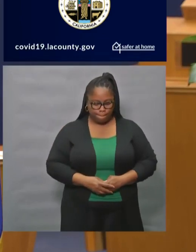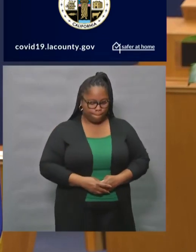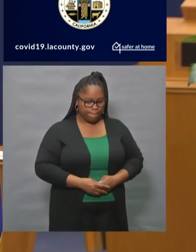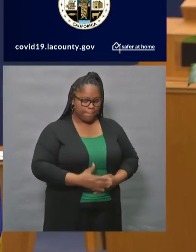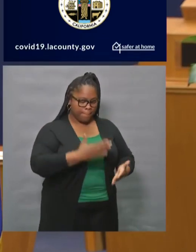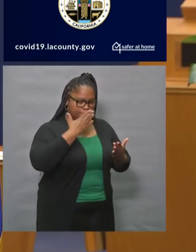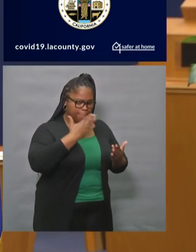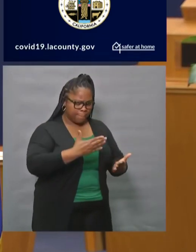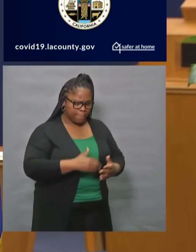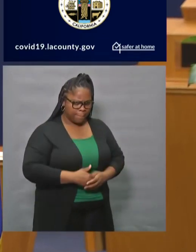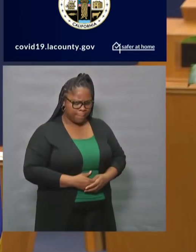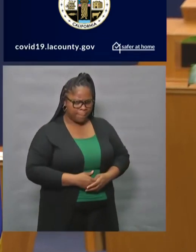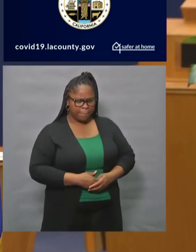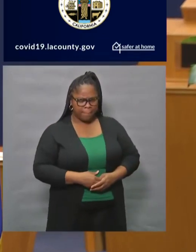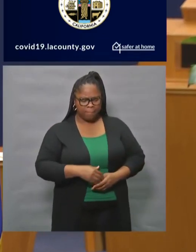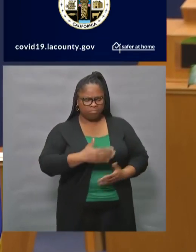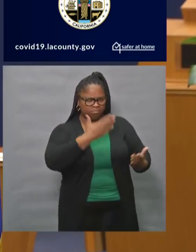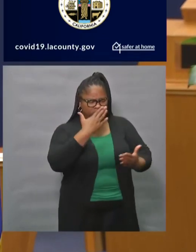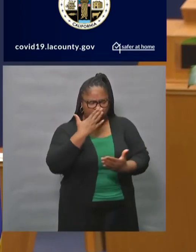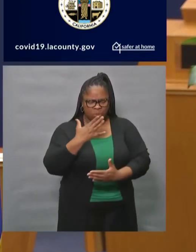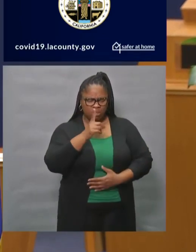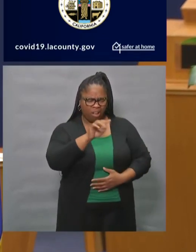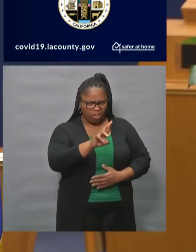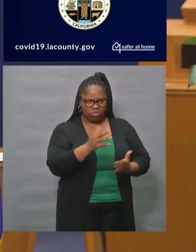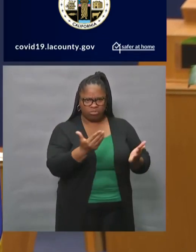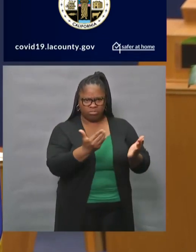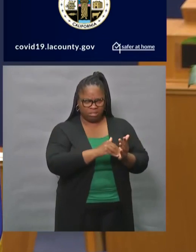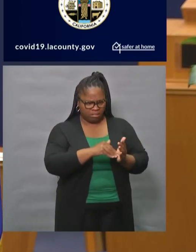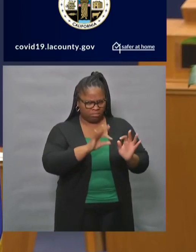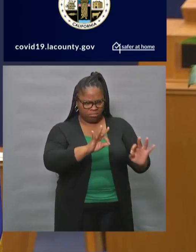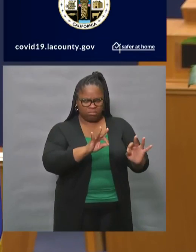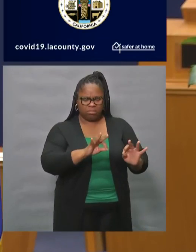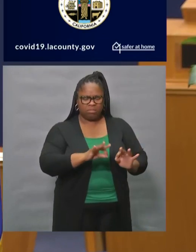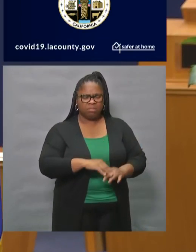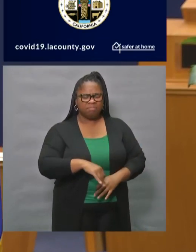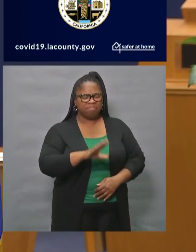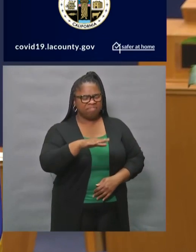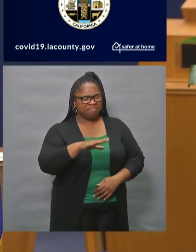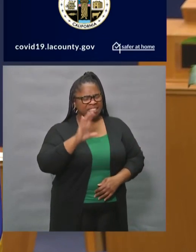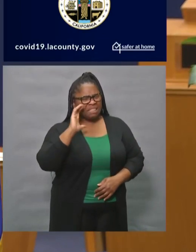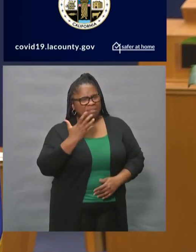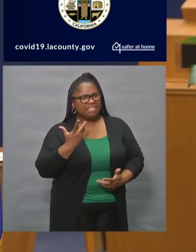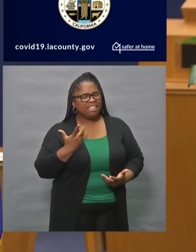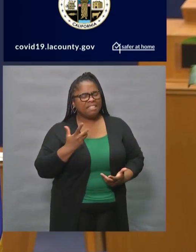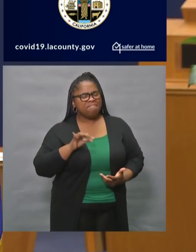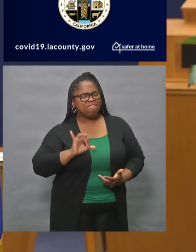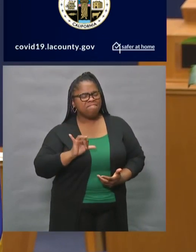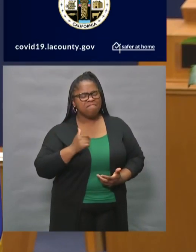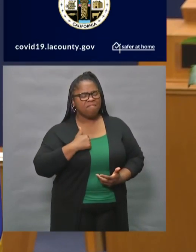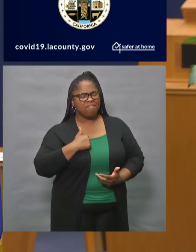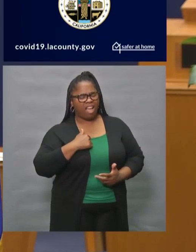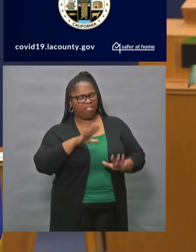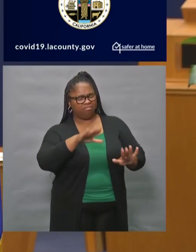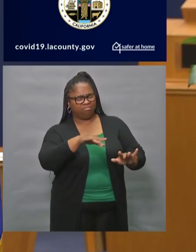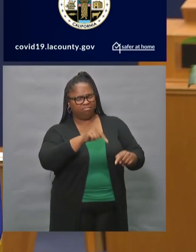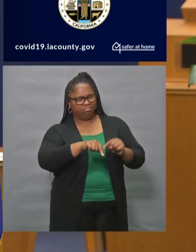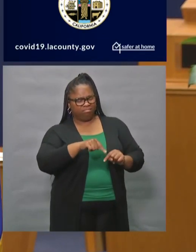Thank you. Doctors, thank you so much again. So it sounds, well, I wanted to get a little bit clearer